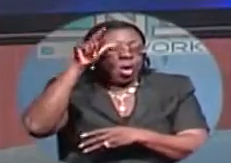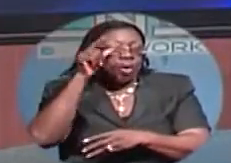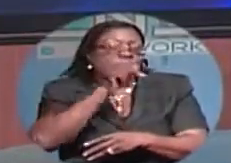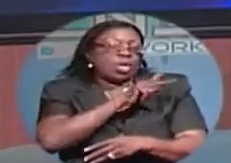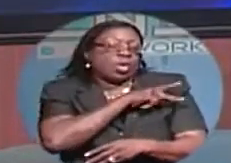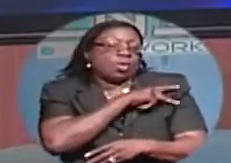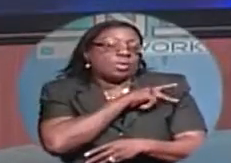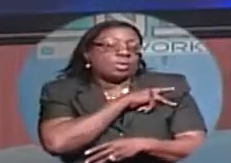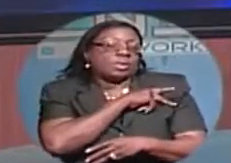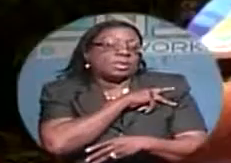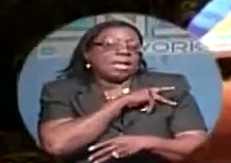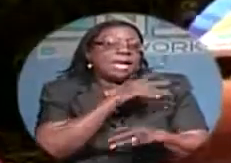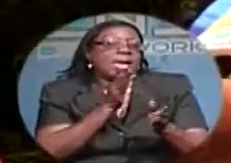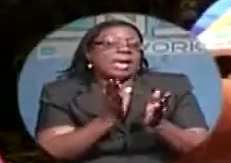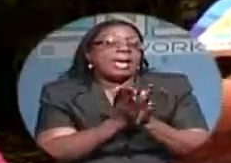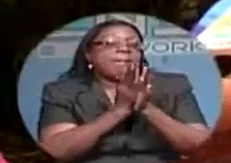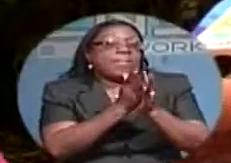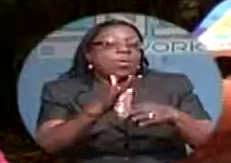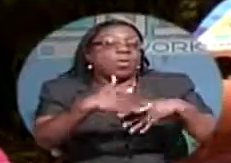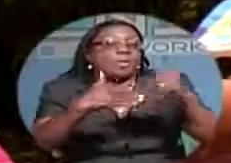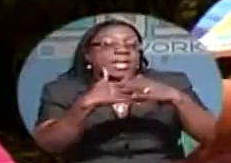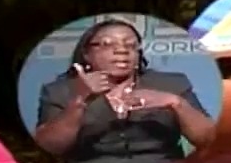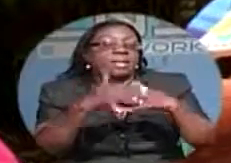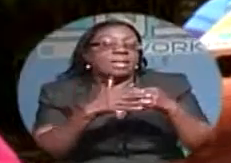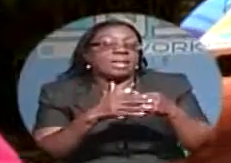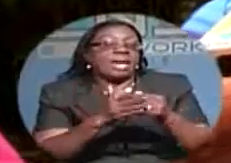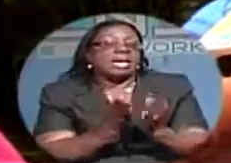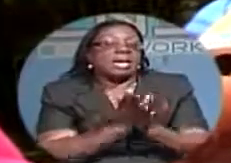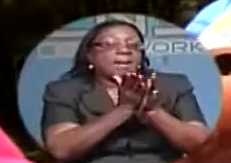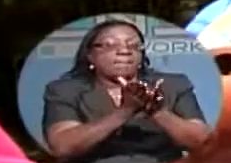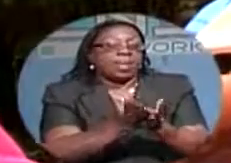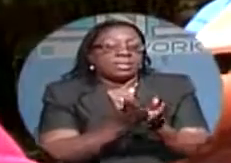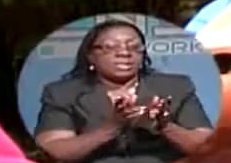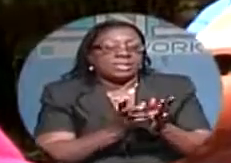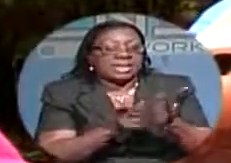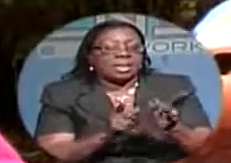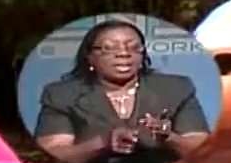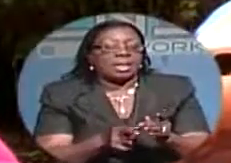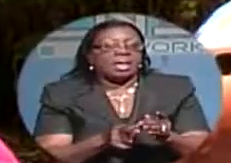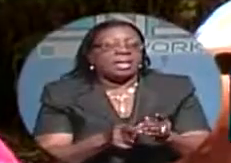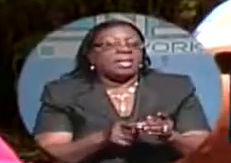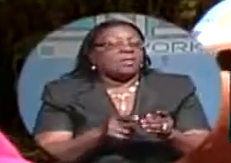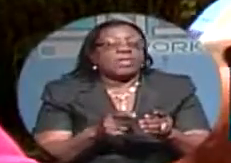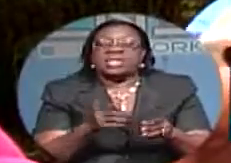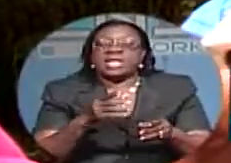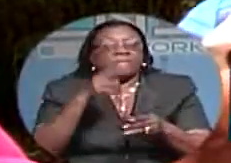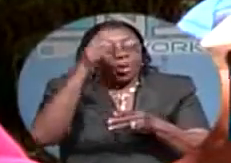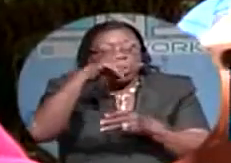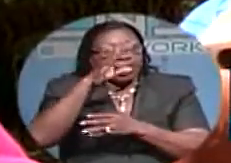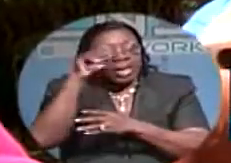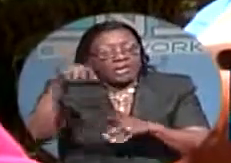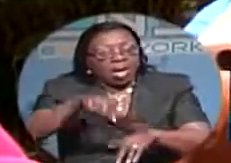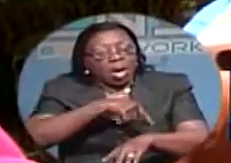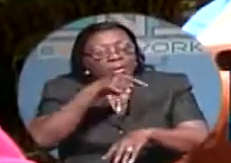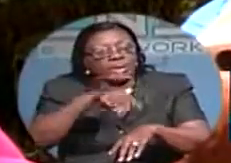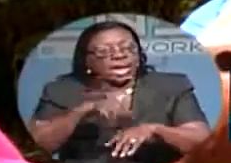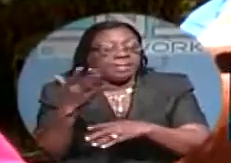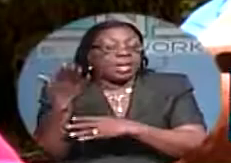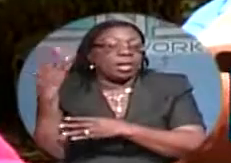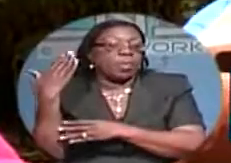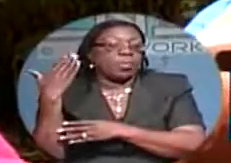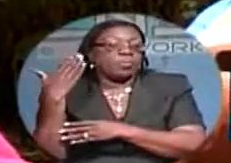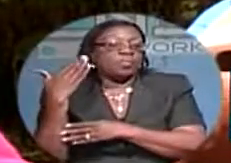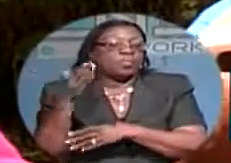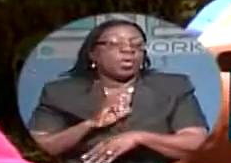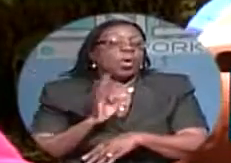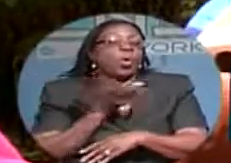skipper. Lauren, this is overdue. You know, we should have honored Lauren long time ago. You know, and like I said, it's